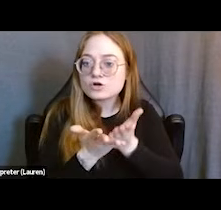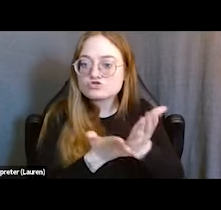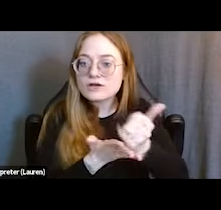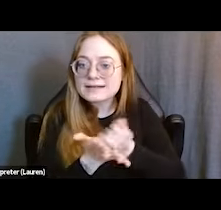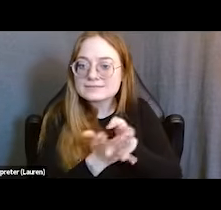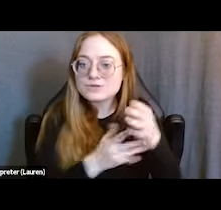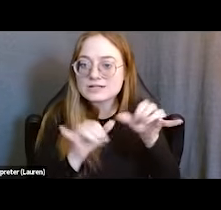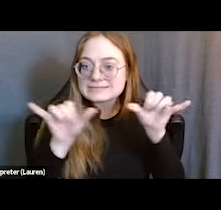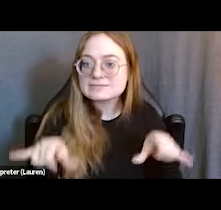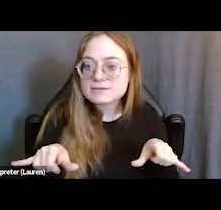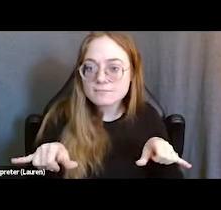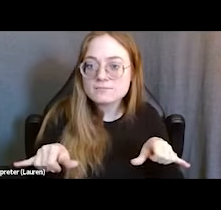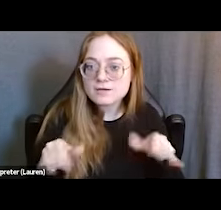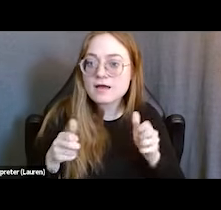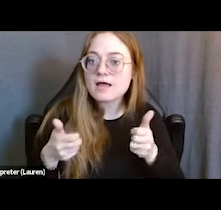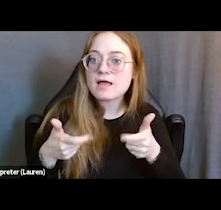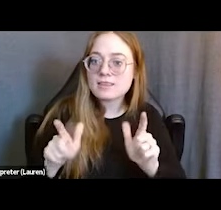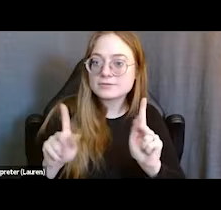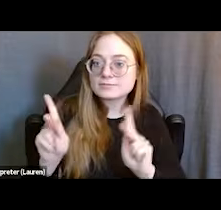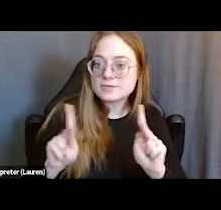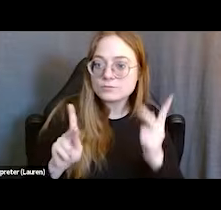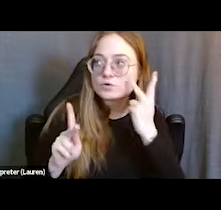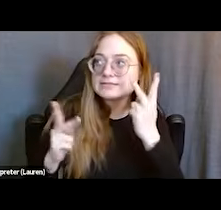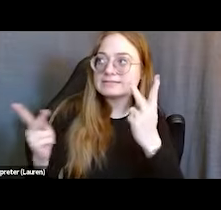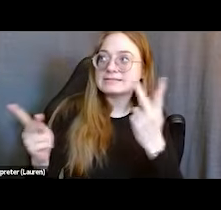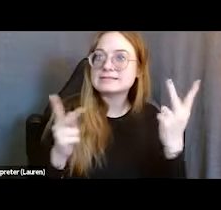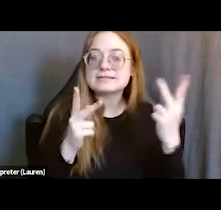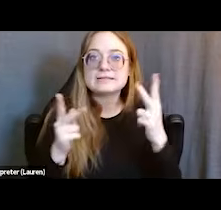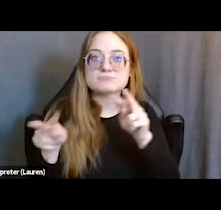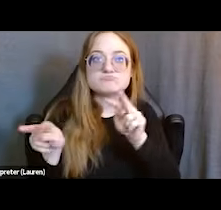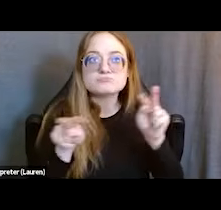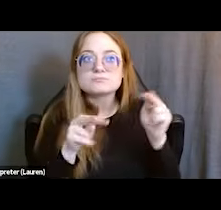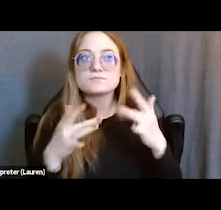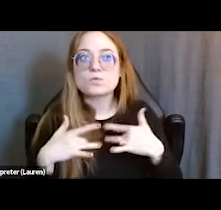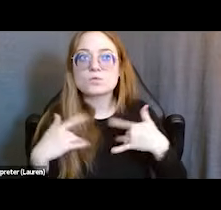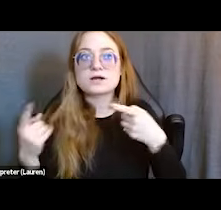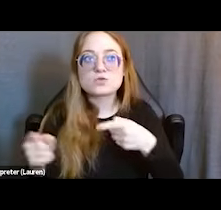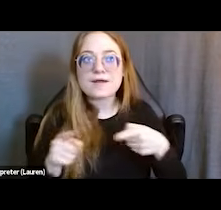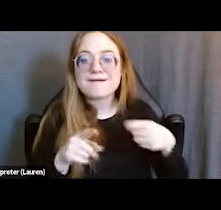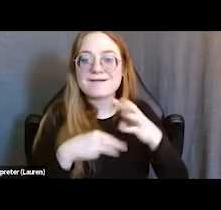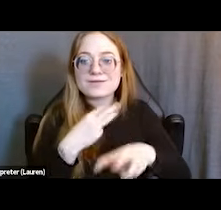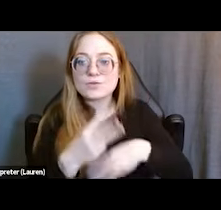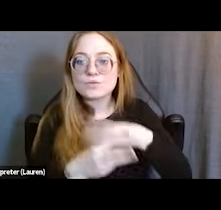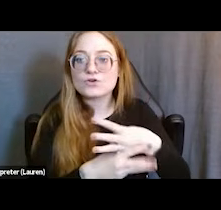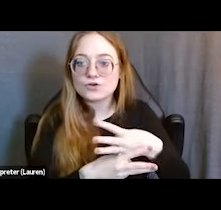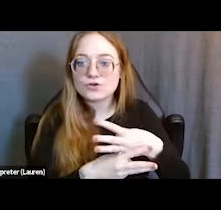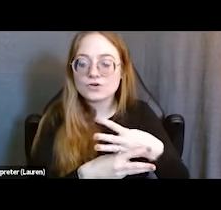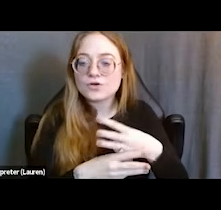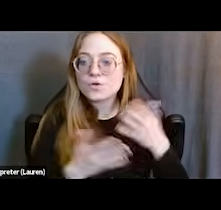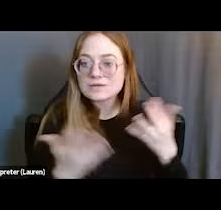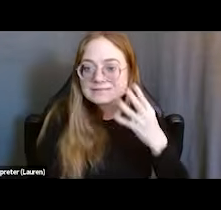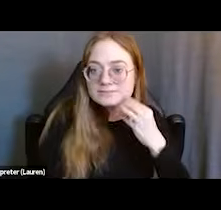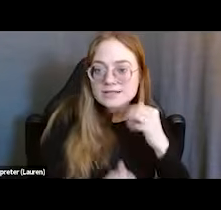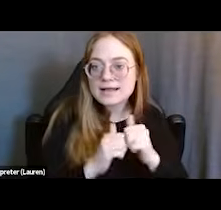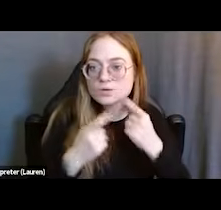able to see what's happening in the world for folks in terms of what is the experience, how's it working, how many young